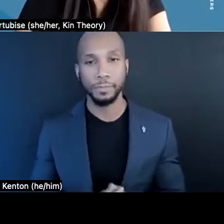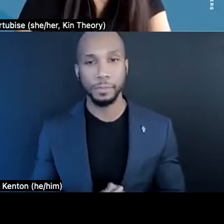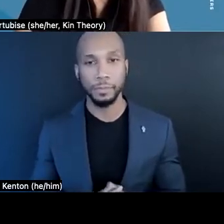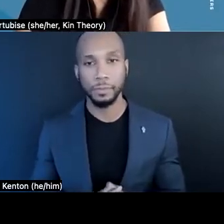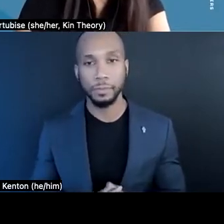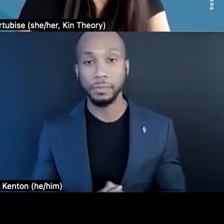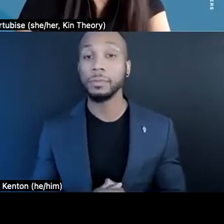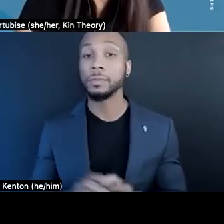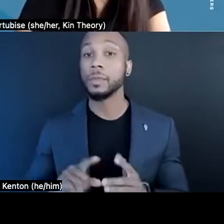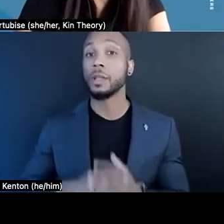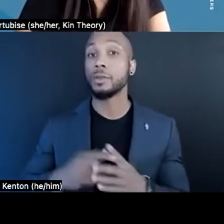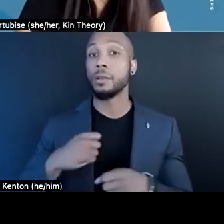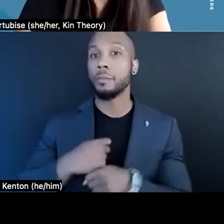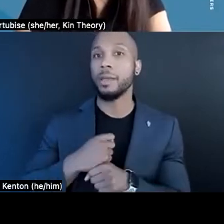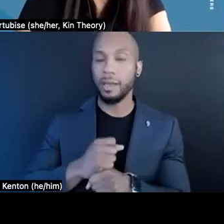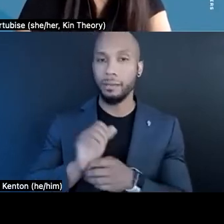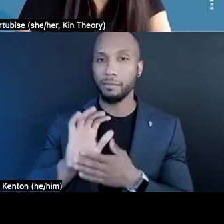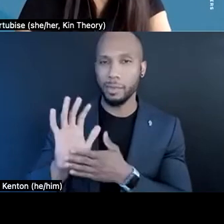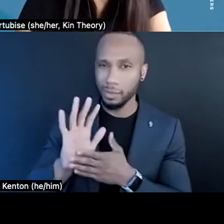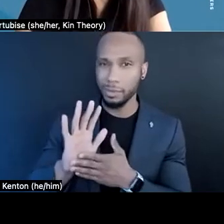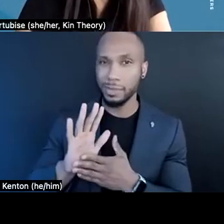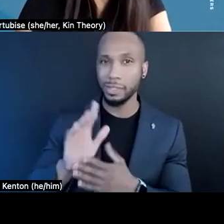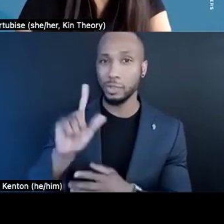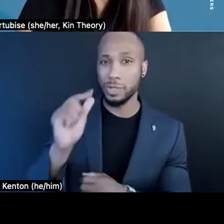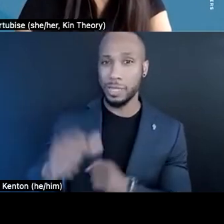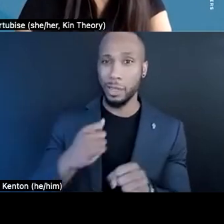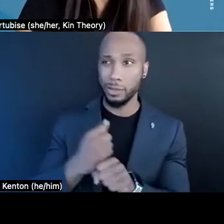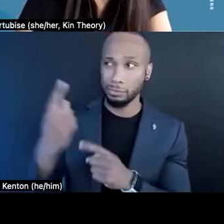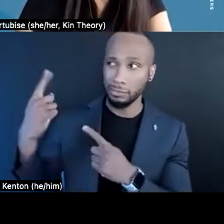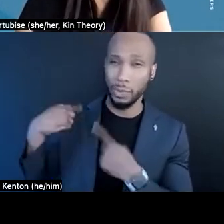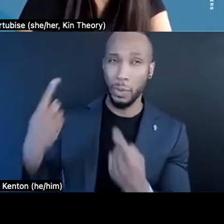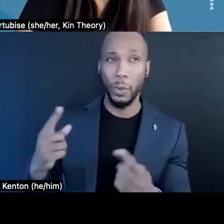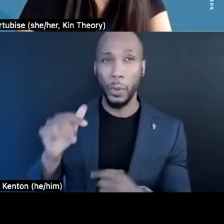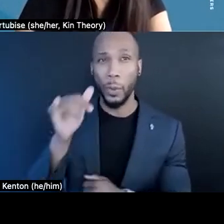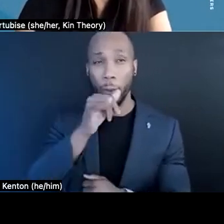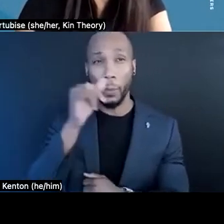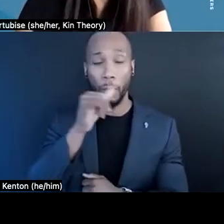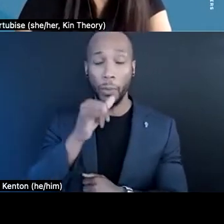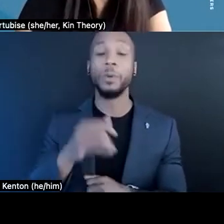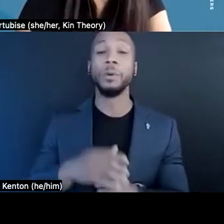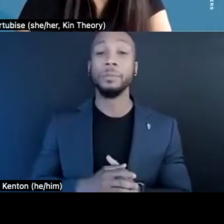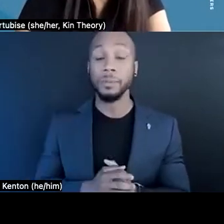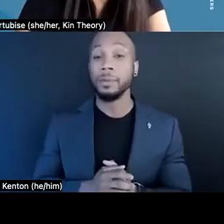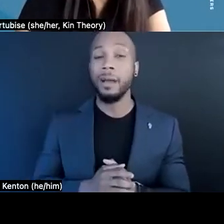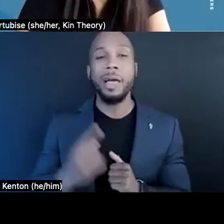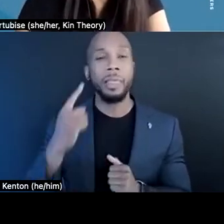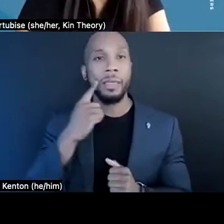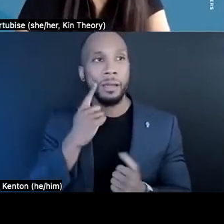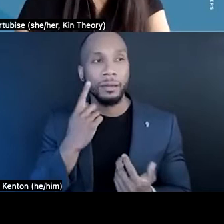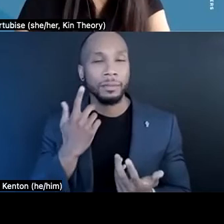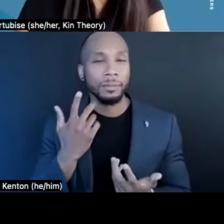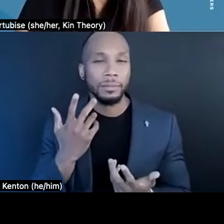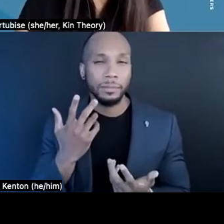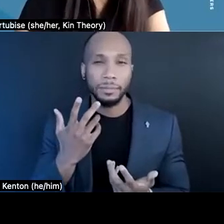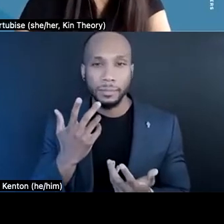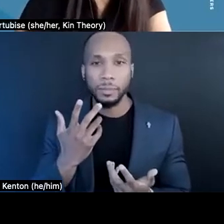I started making films about, I guess, over 20 years ago it's been, gosh. Yeah, over 20 years ago. And I think